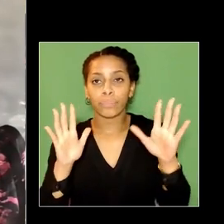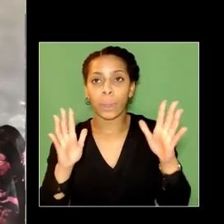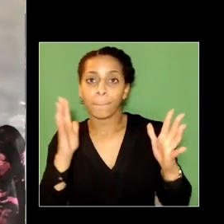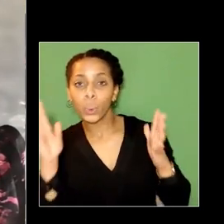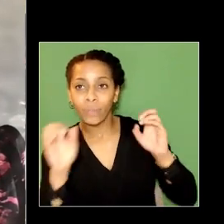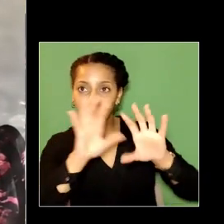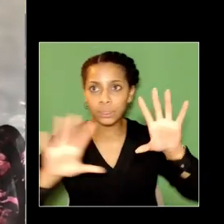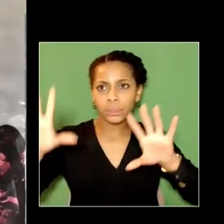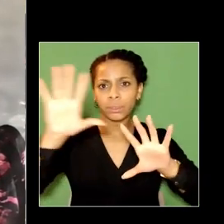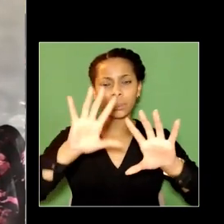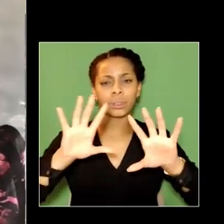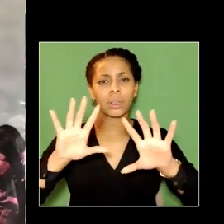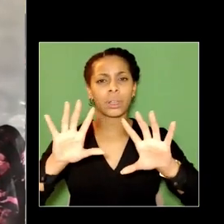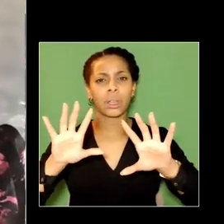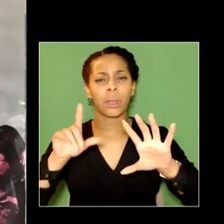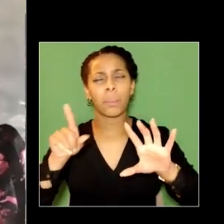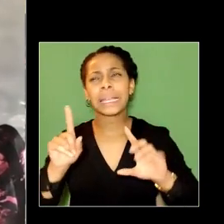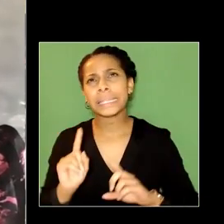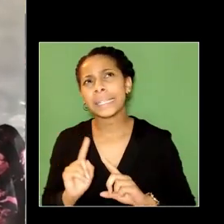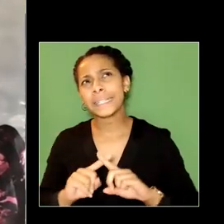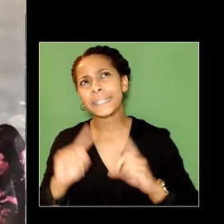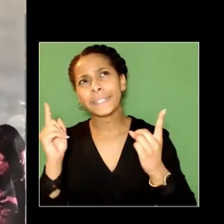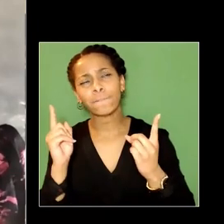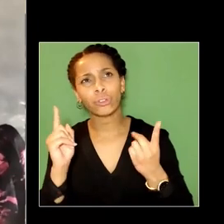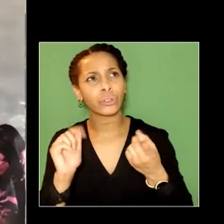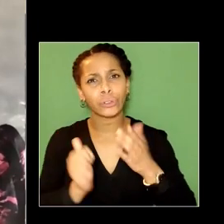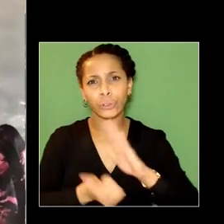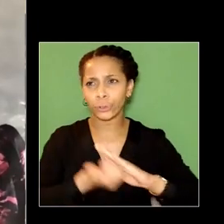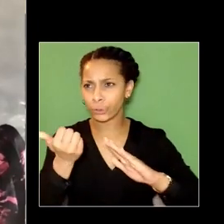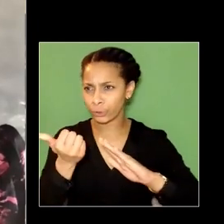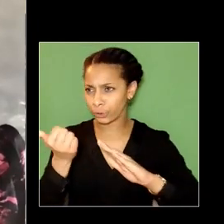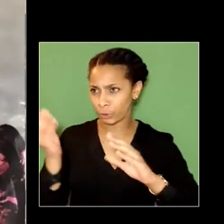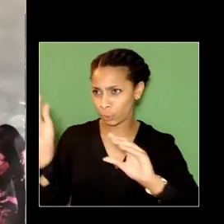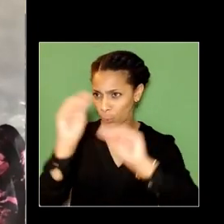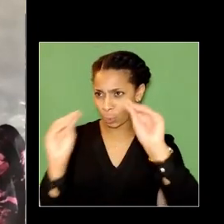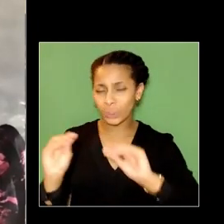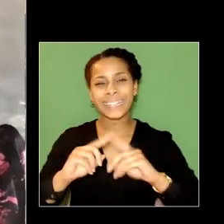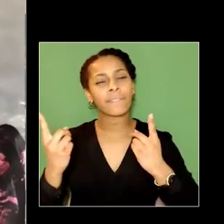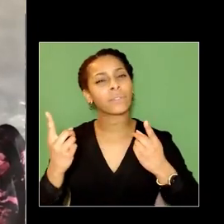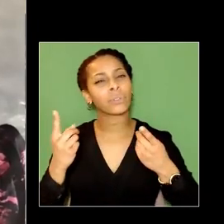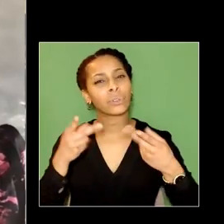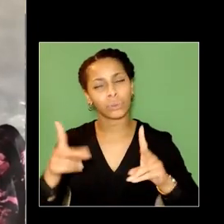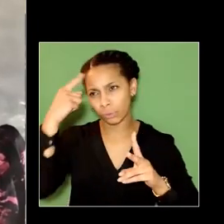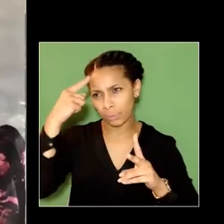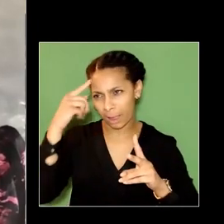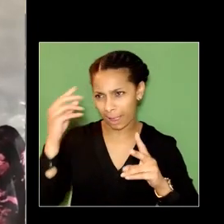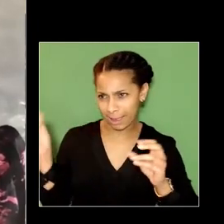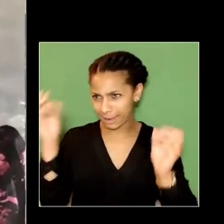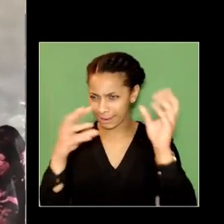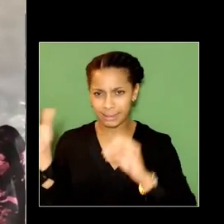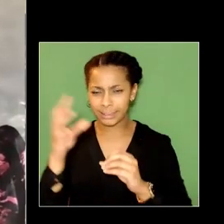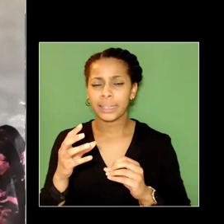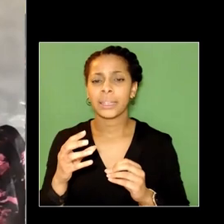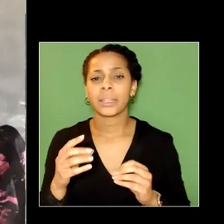it's a very different set of tools and a very different mindset. And so I probably spend